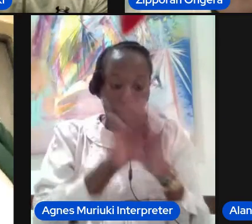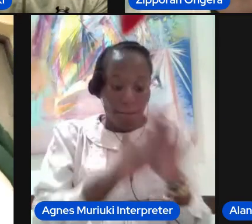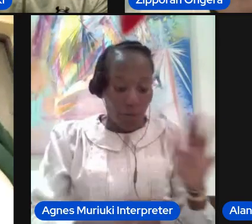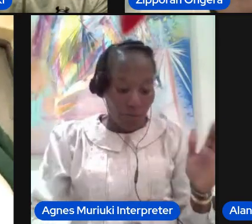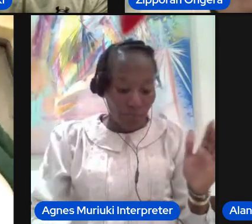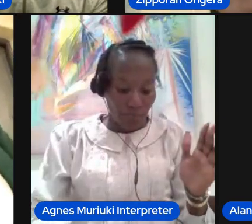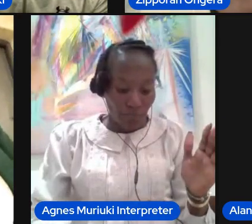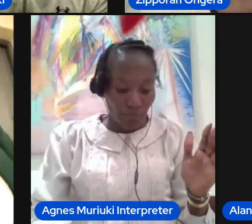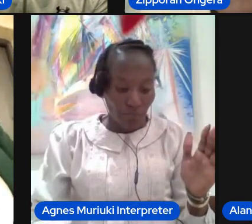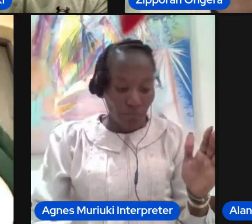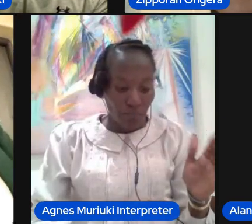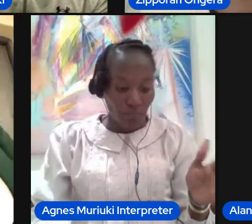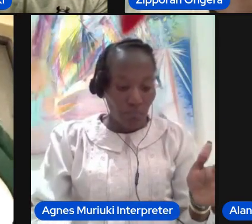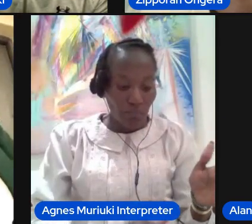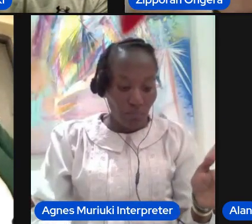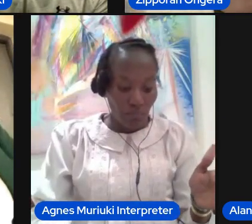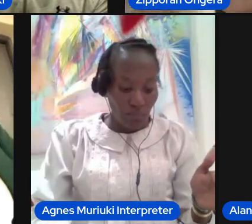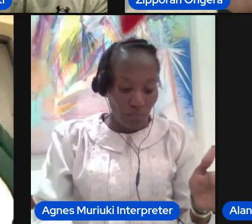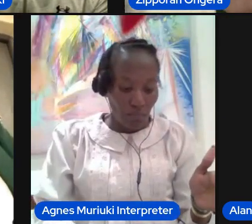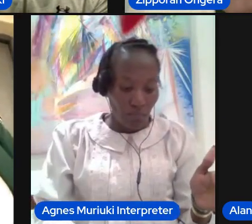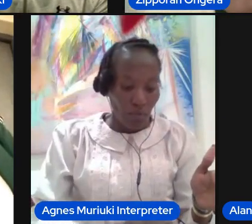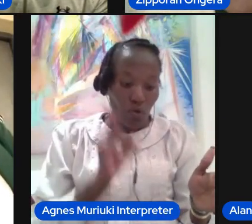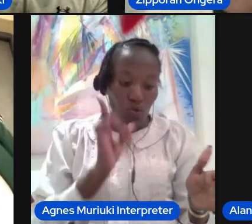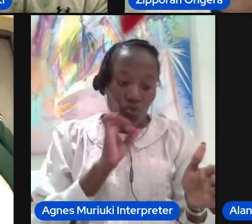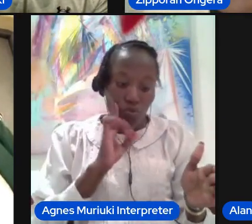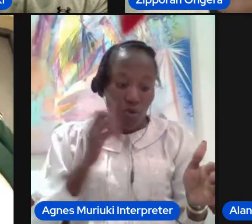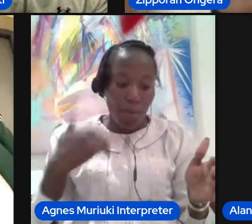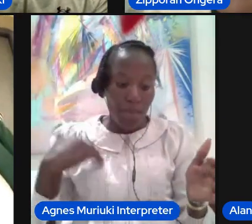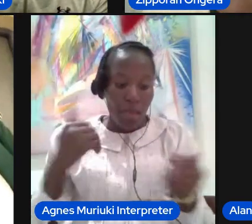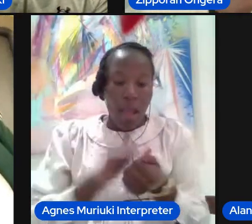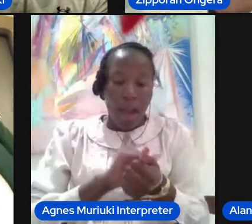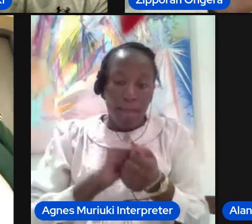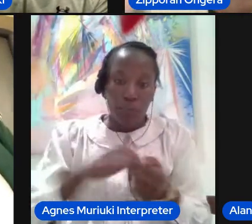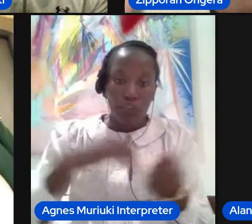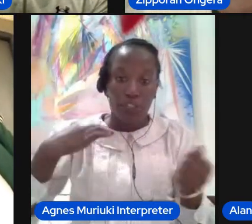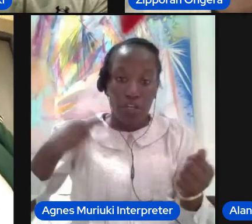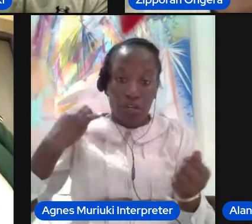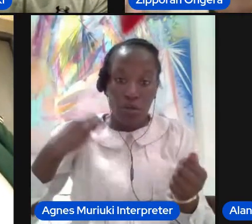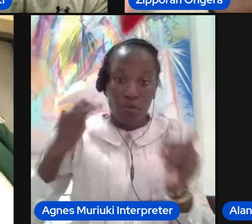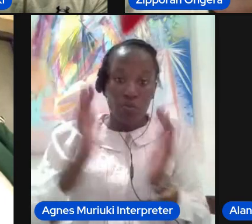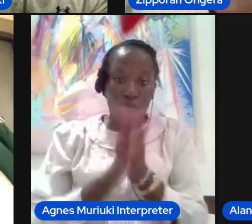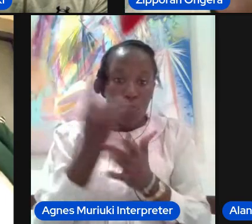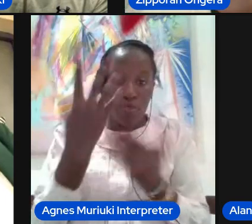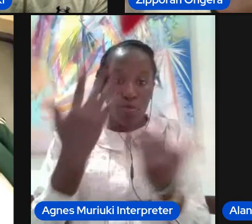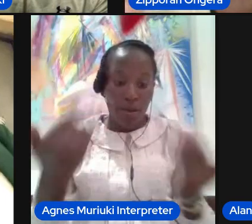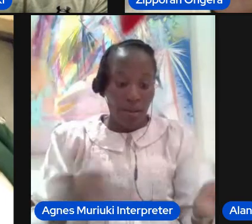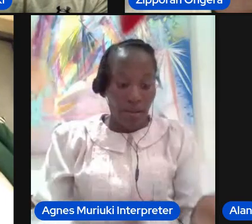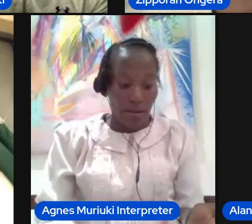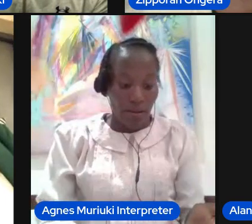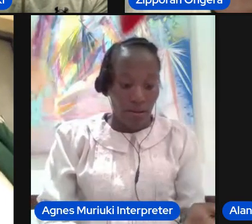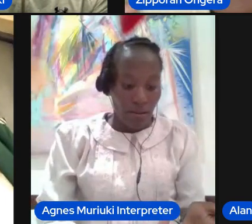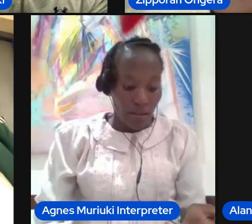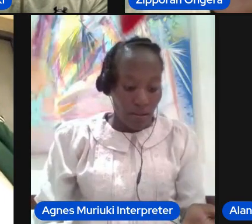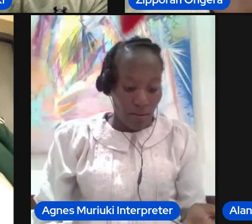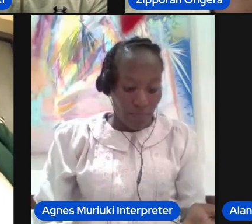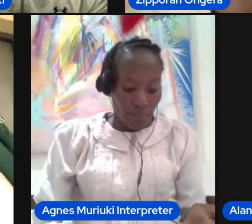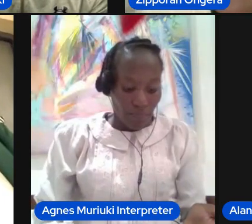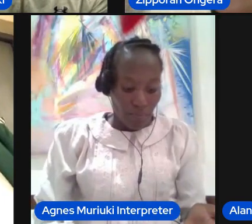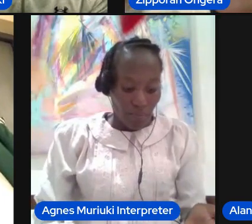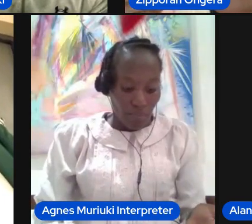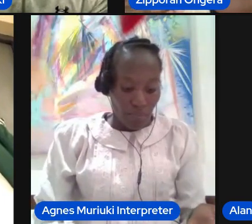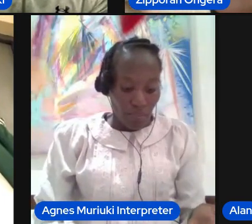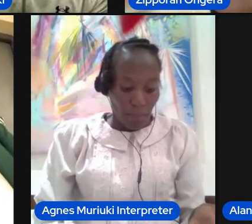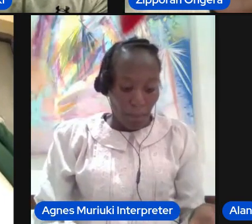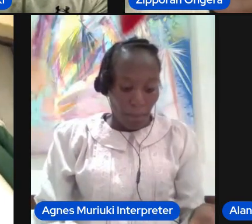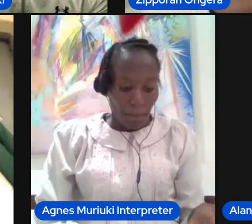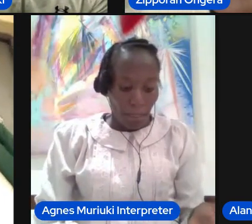say, oh, I'm washing clothes with one hand. Tomorrow, it's because it's my life. So you won't say that I'm lacking content to say here and there. So